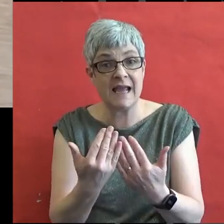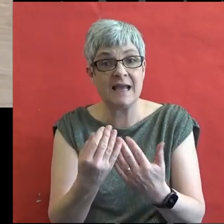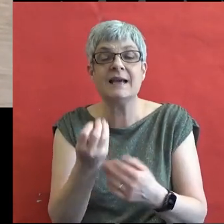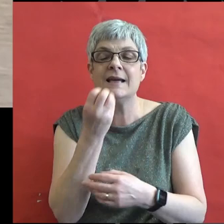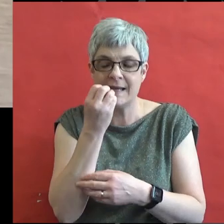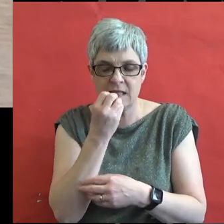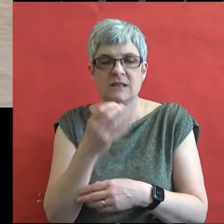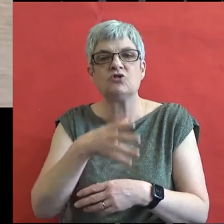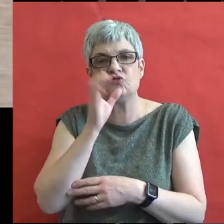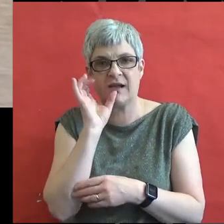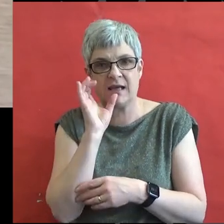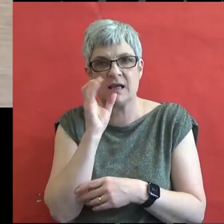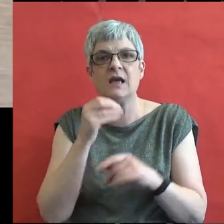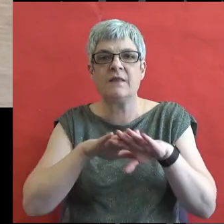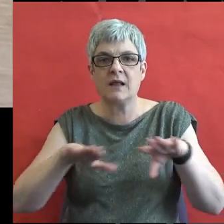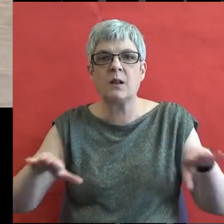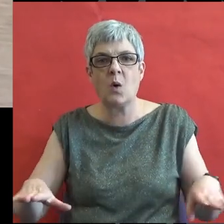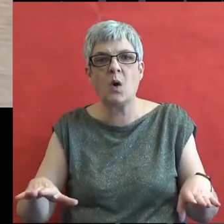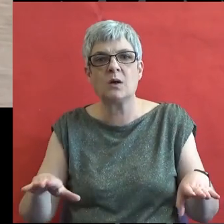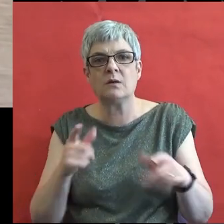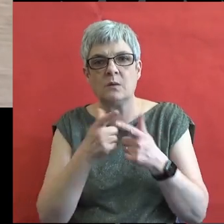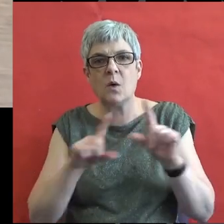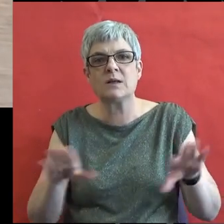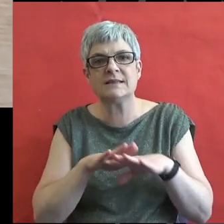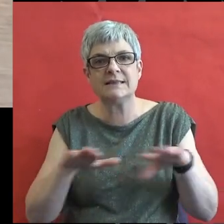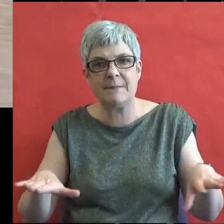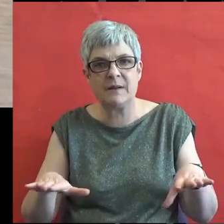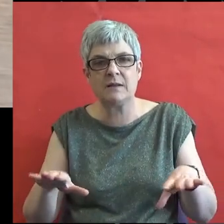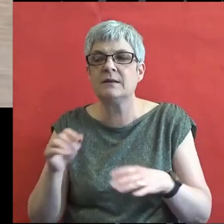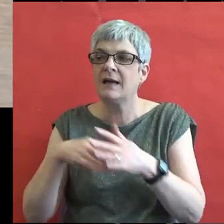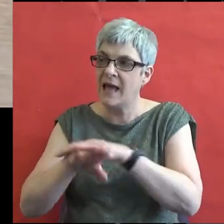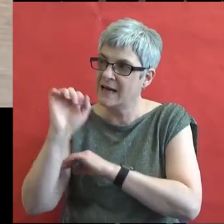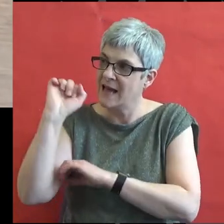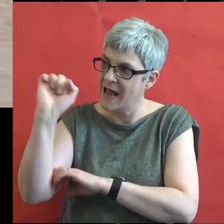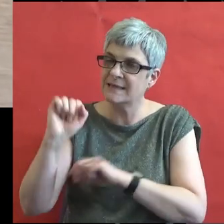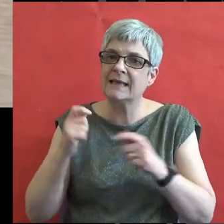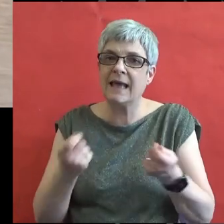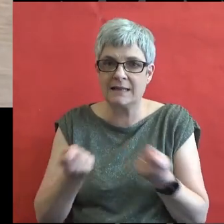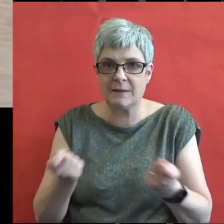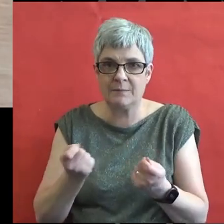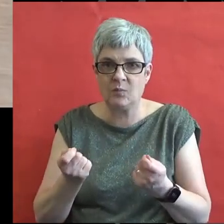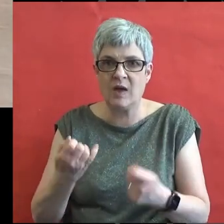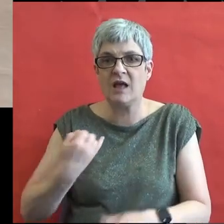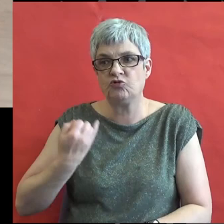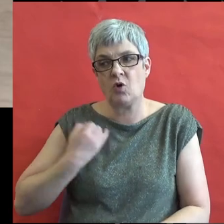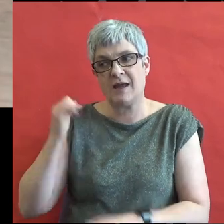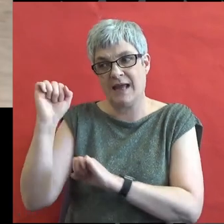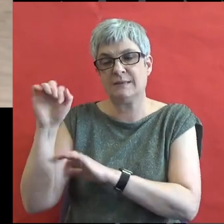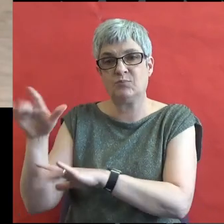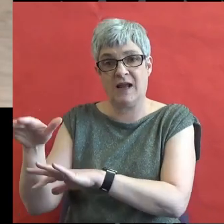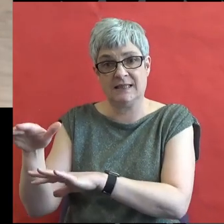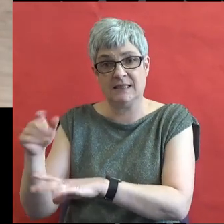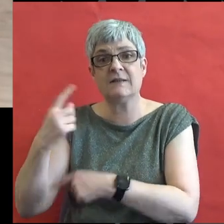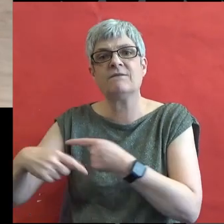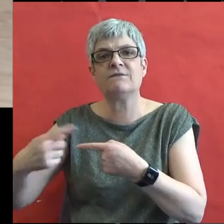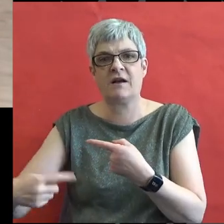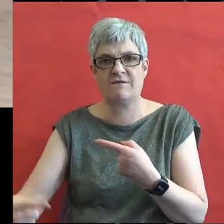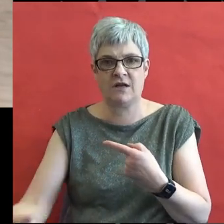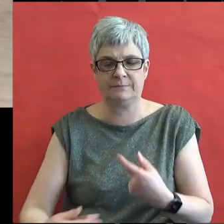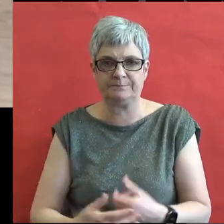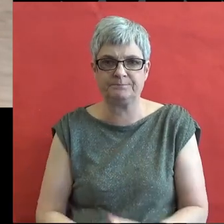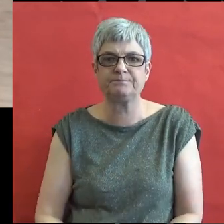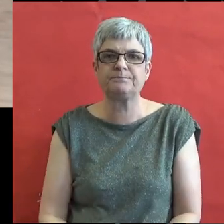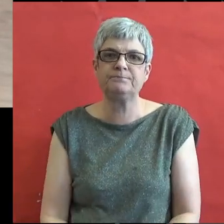at the Lord's table in his kingdom and enjoy his presence forever. A poem.